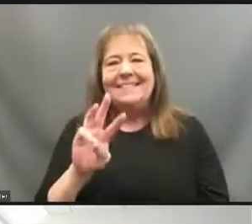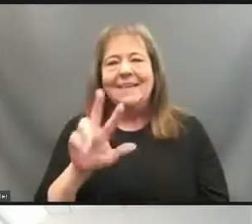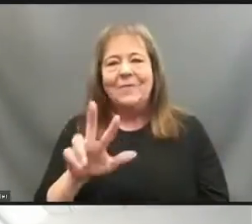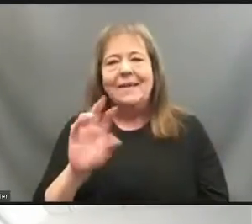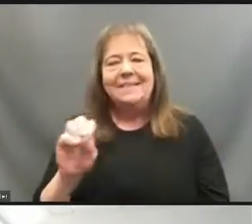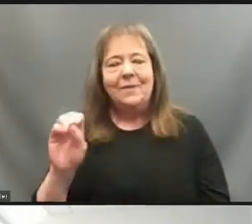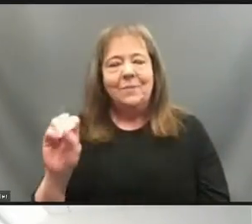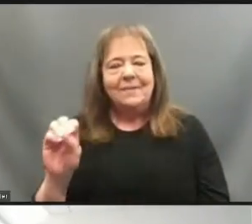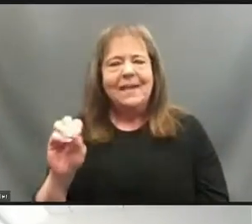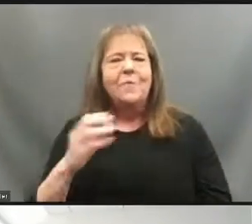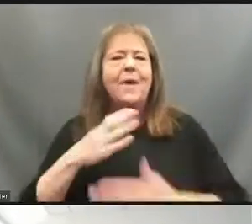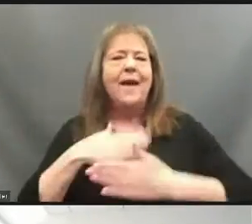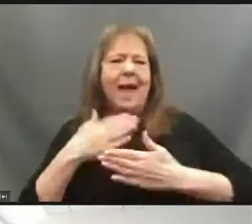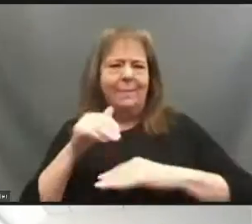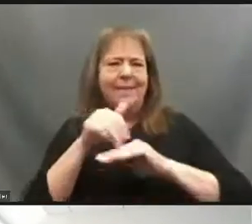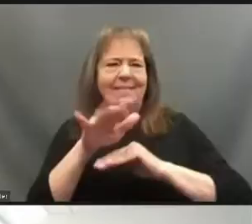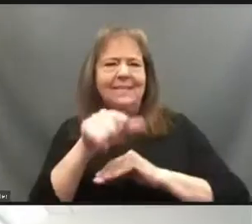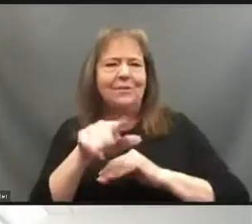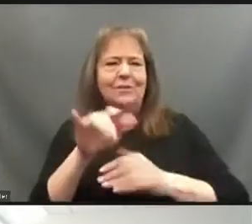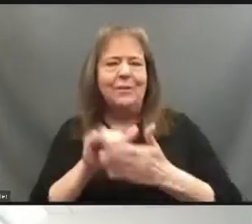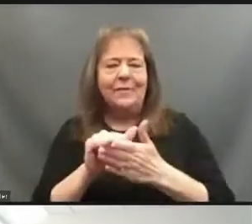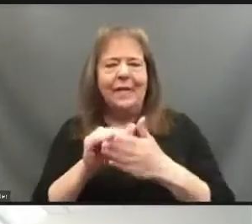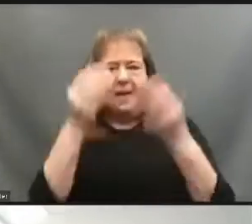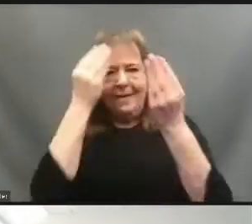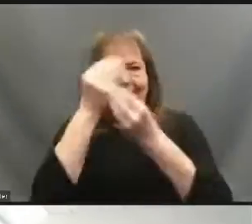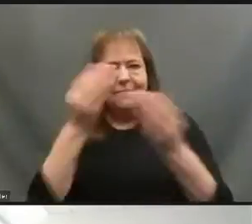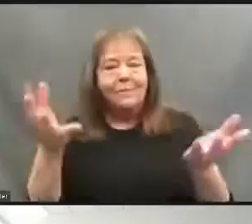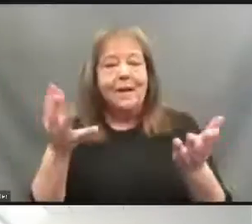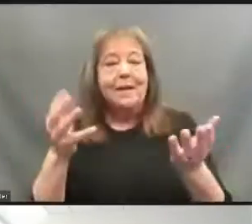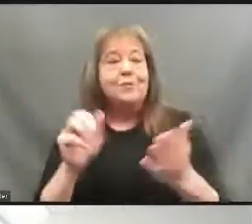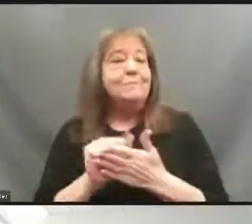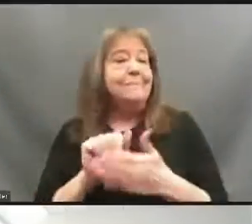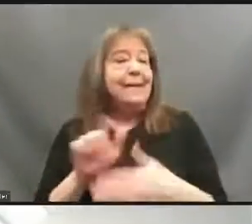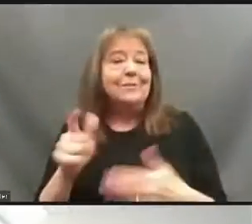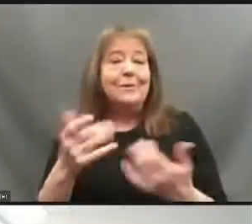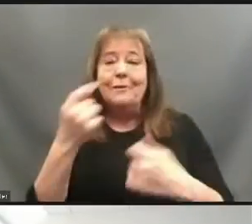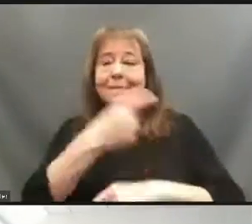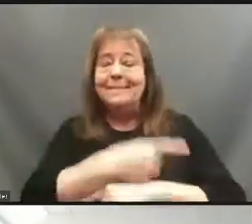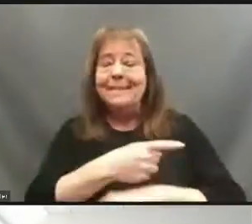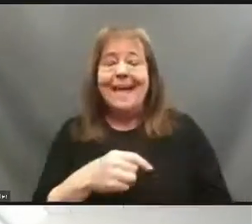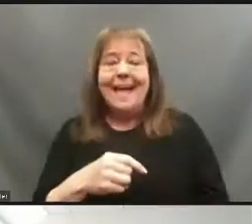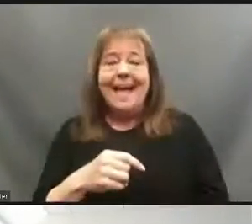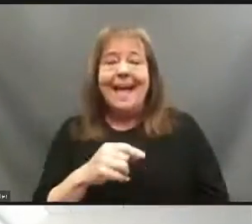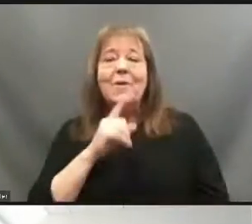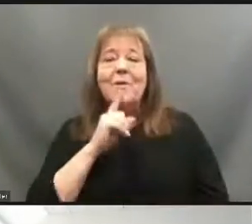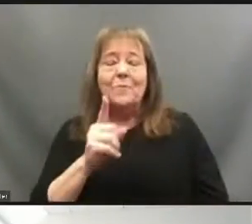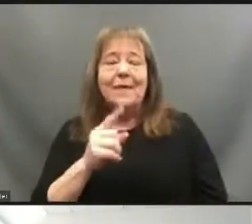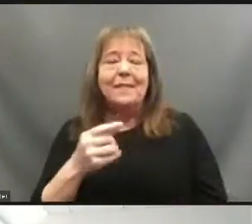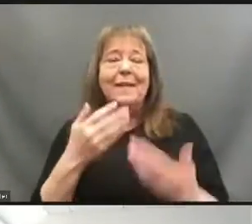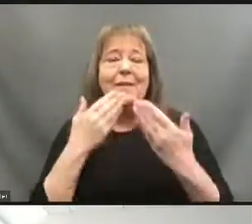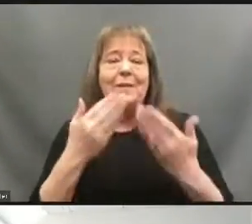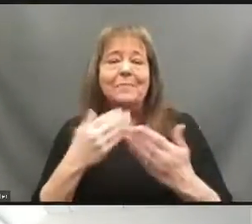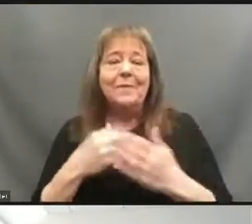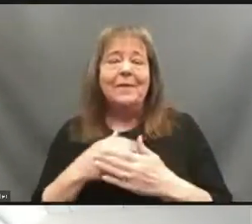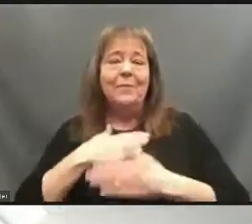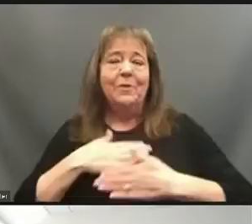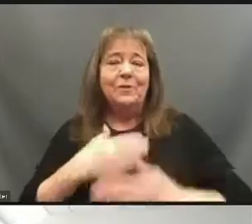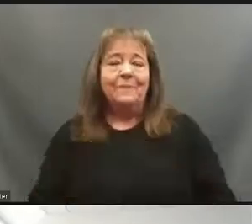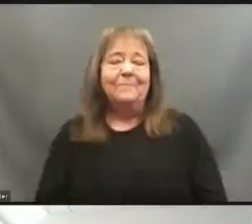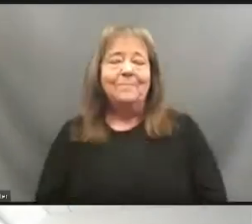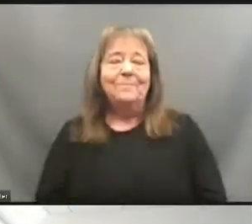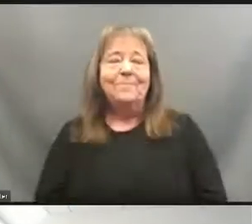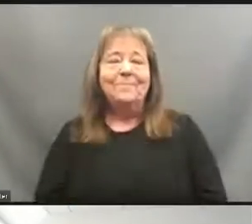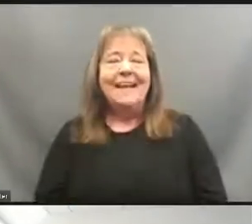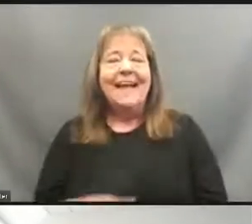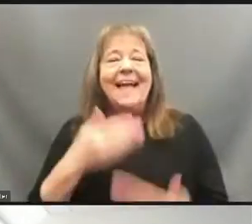378-6300, and we're happy to send you those instructions. That's all I have today, Dave, and I really appreciate this time. Thank you,